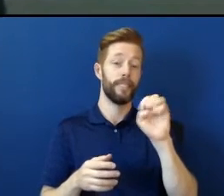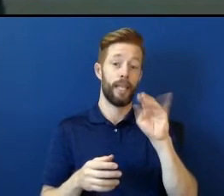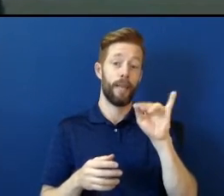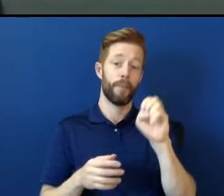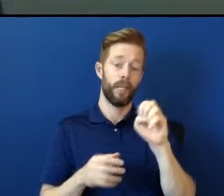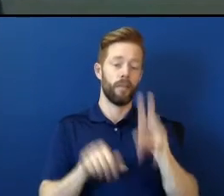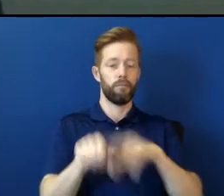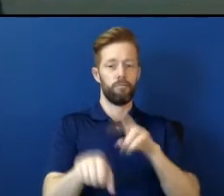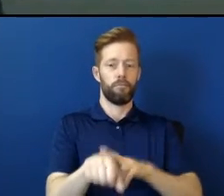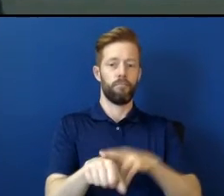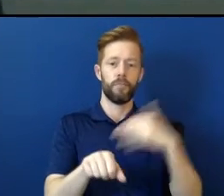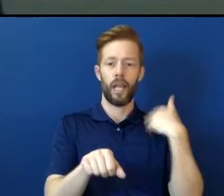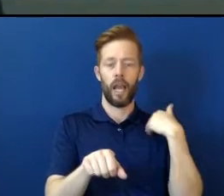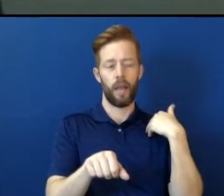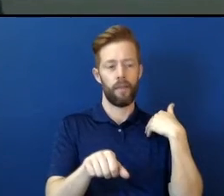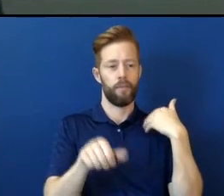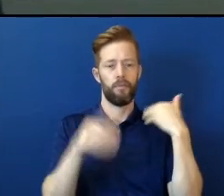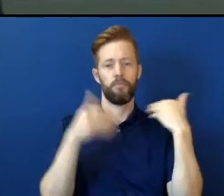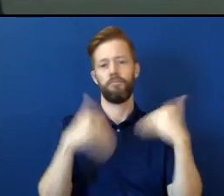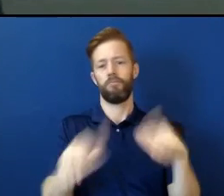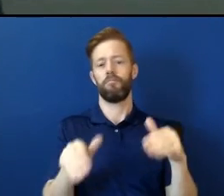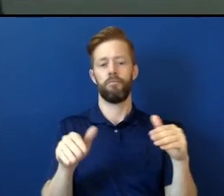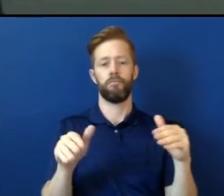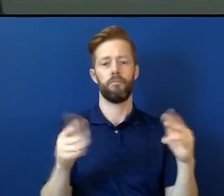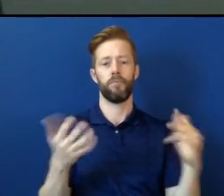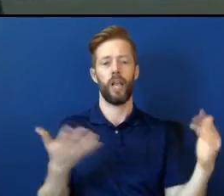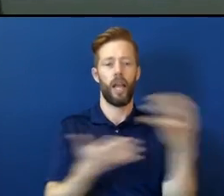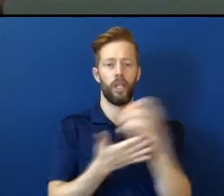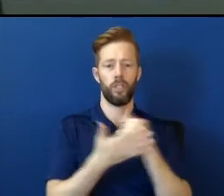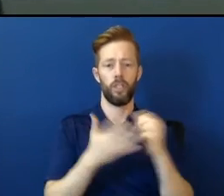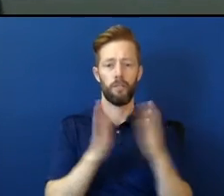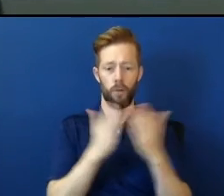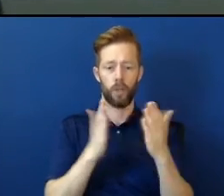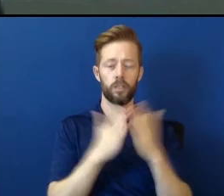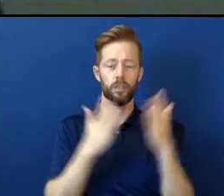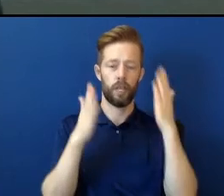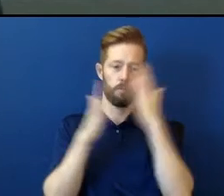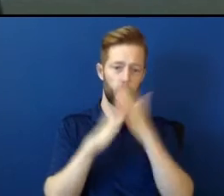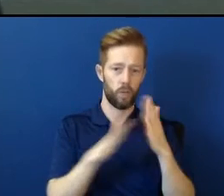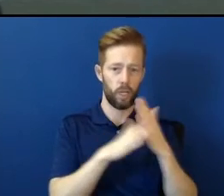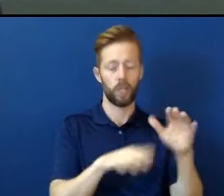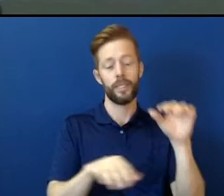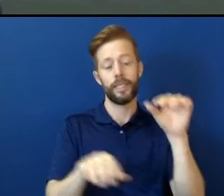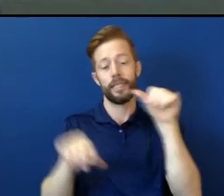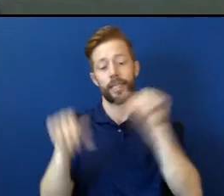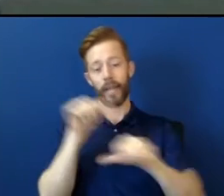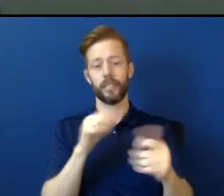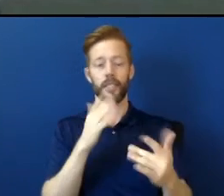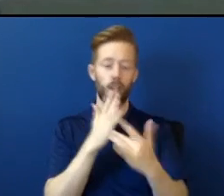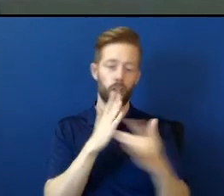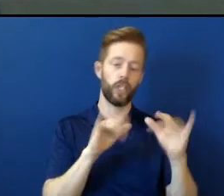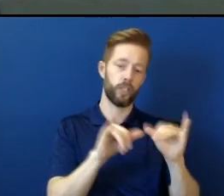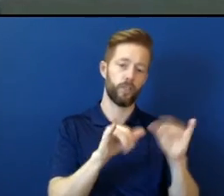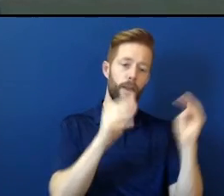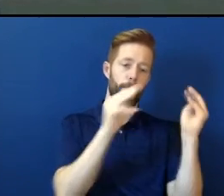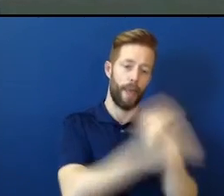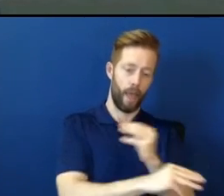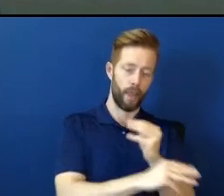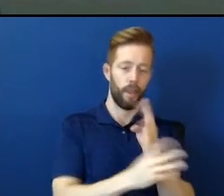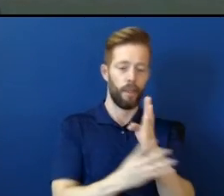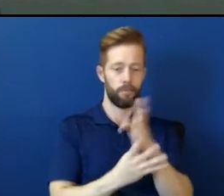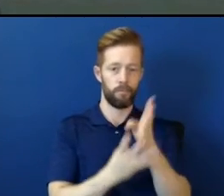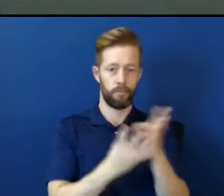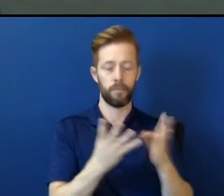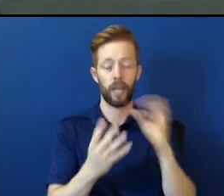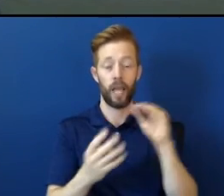STEMI, of course, has a remarkable collection of books broken down into science, technology, engineering, math,